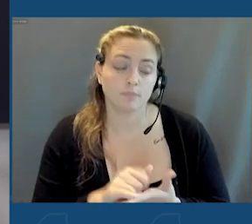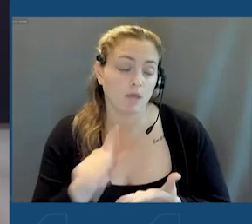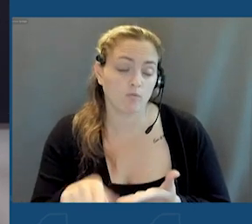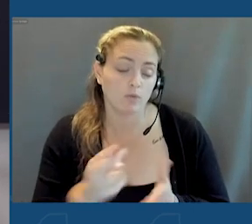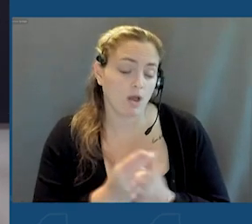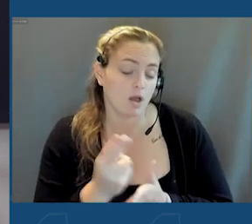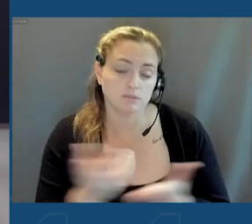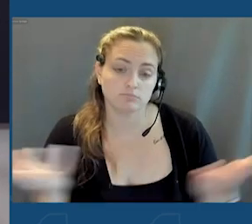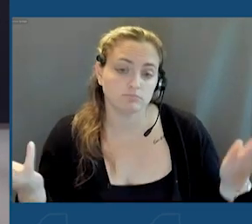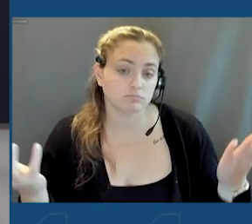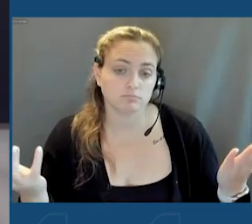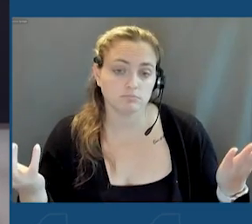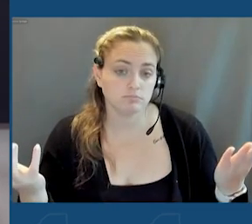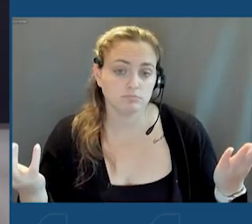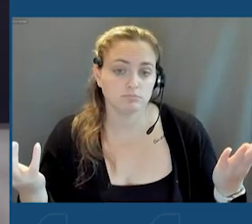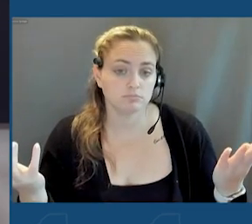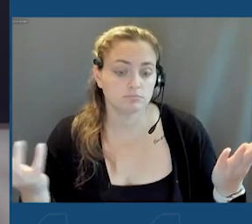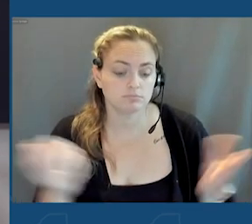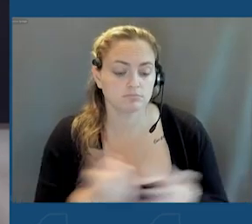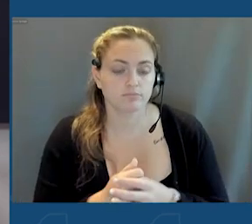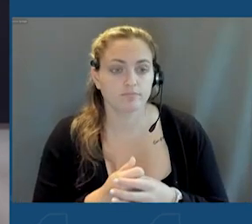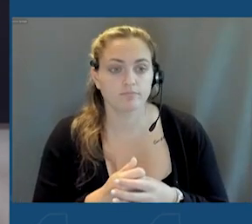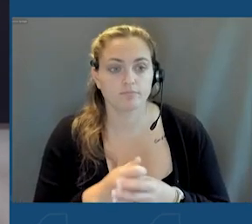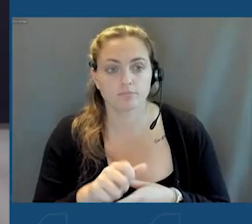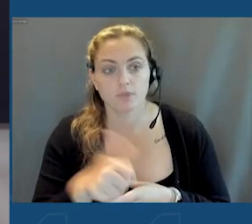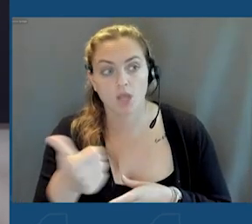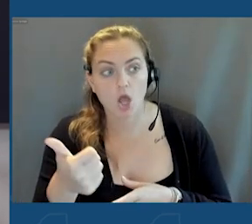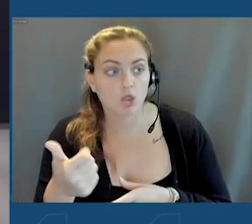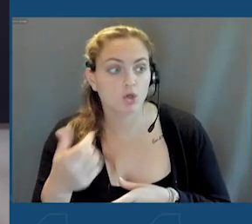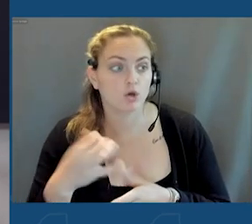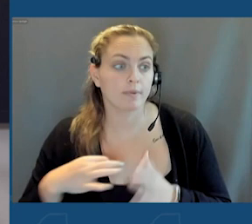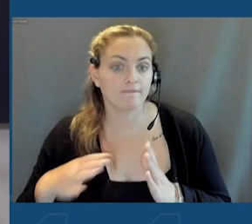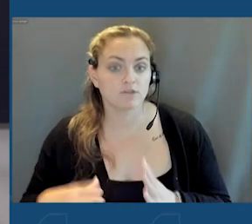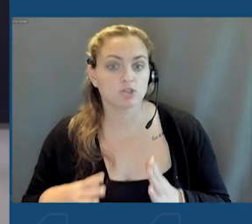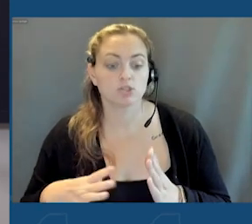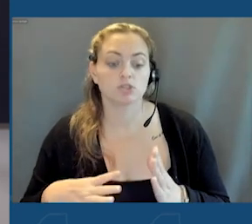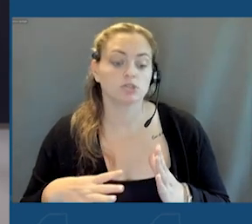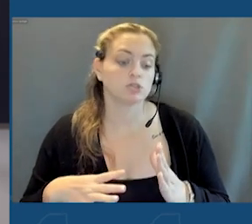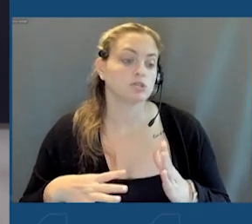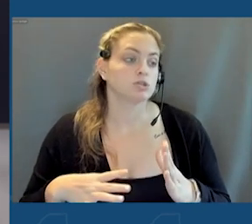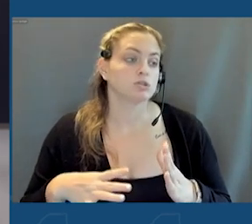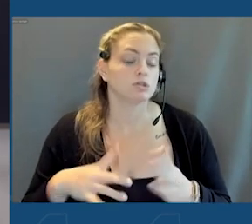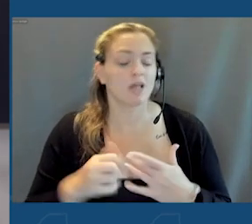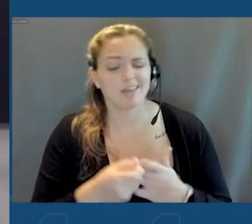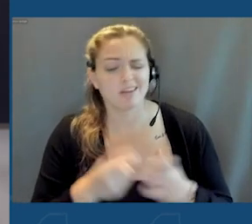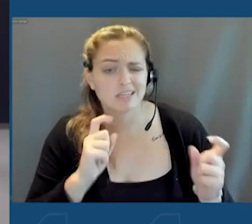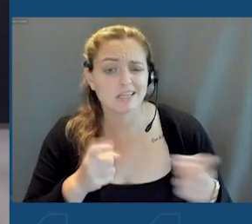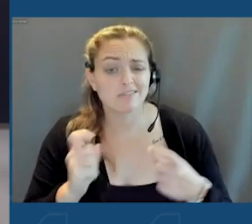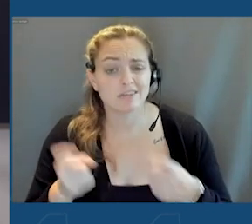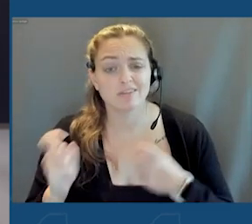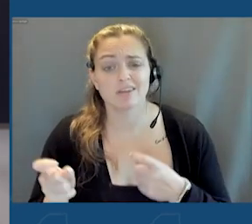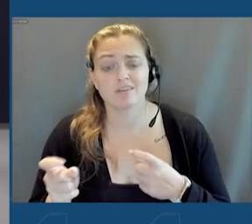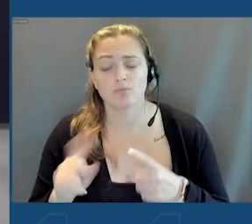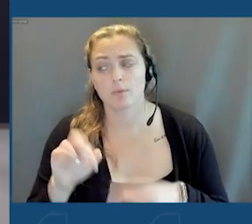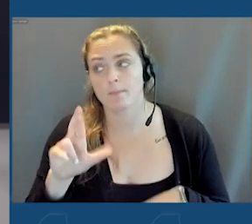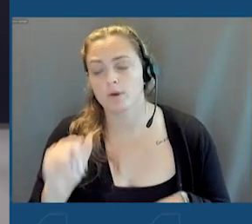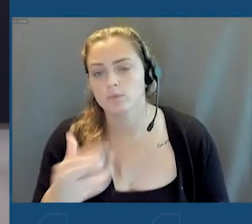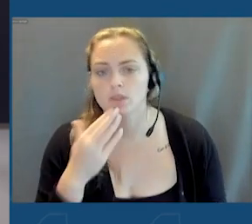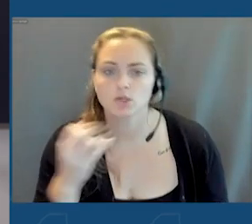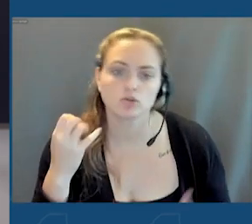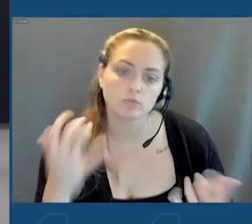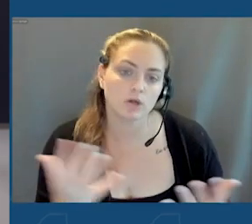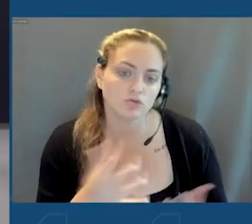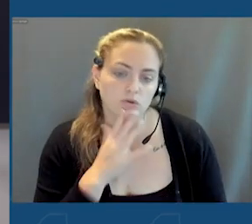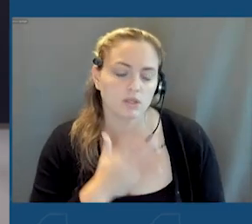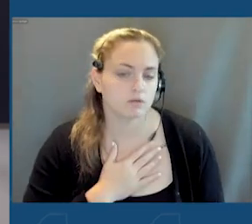you, and all of our other benefactors and things that have given. But Barbara, thank you so much from the bottom of my